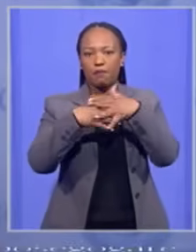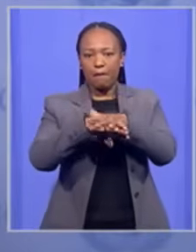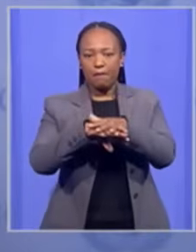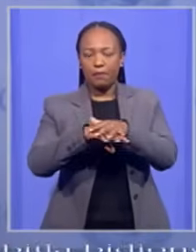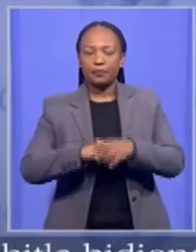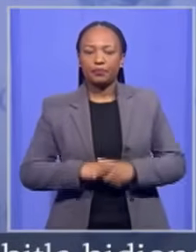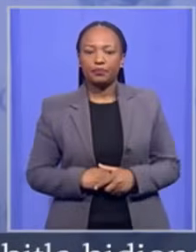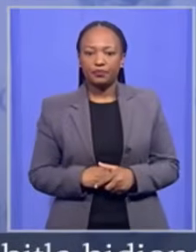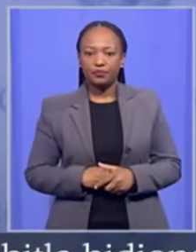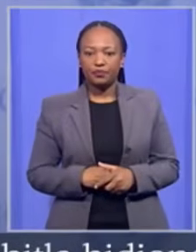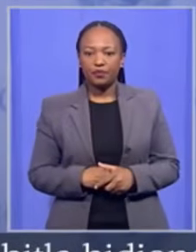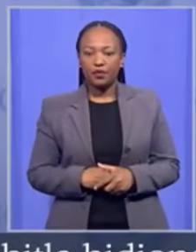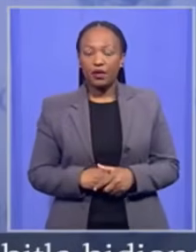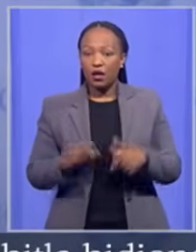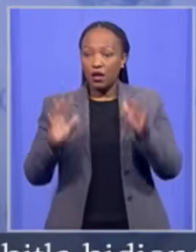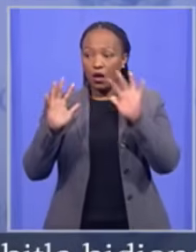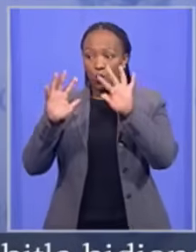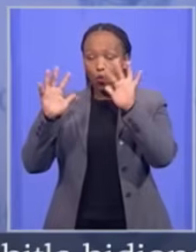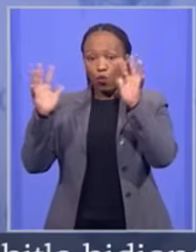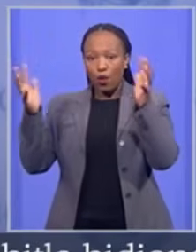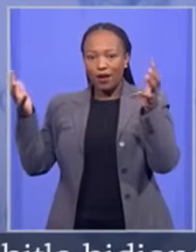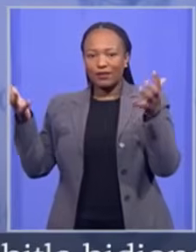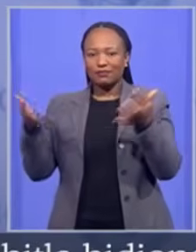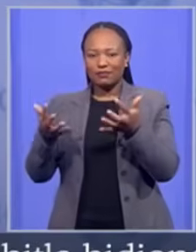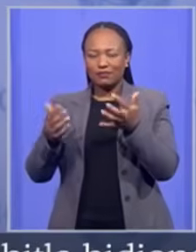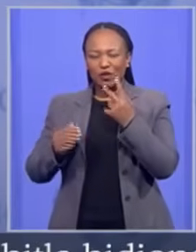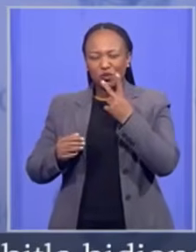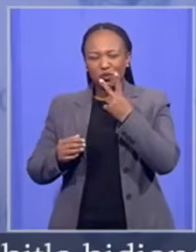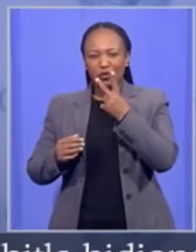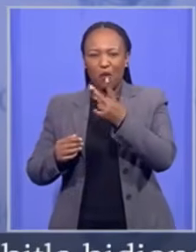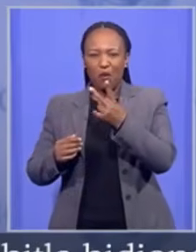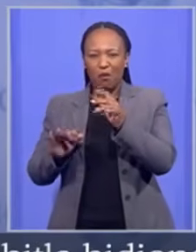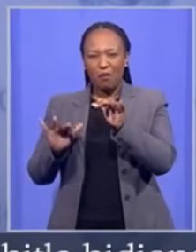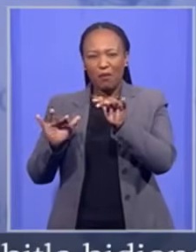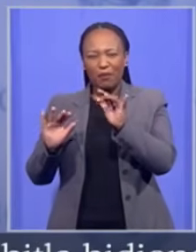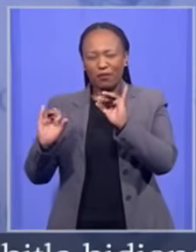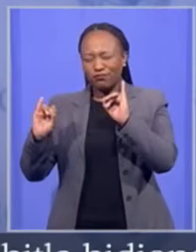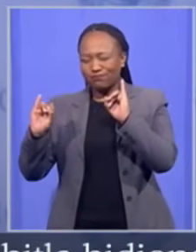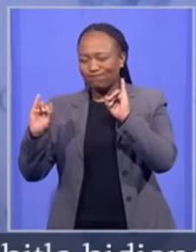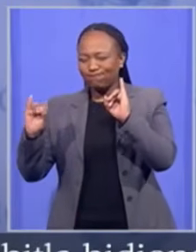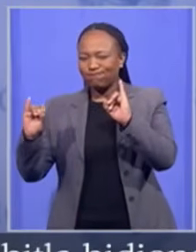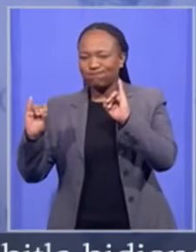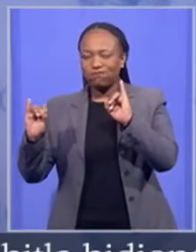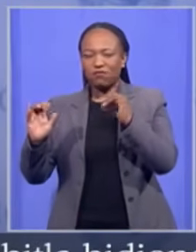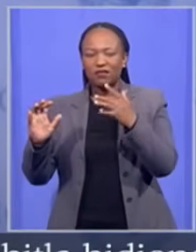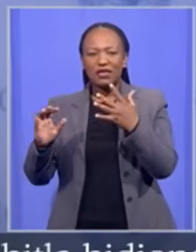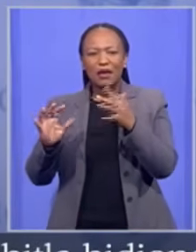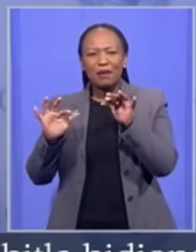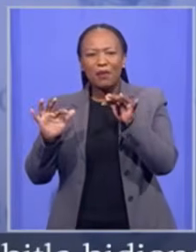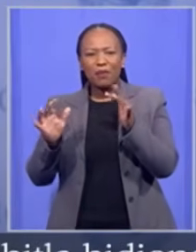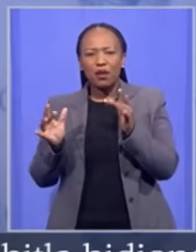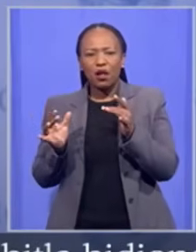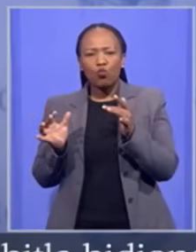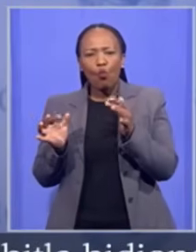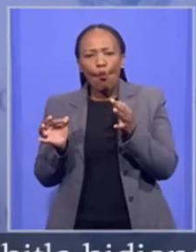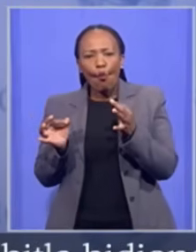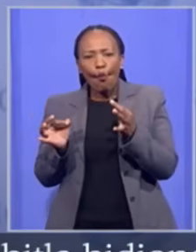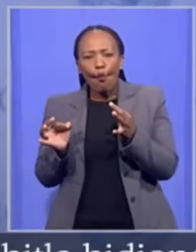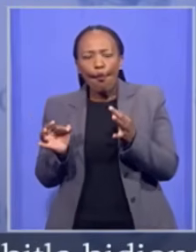The world saw their terrible condition, bones standing out in their skin, like living